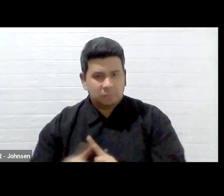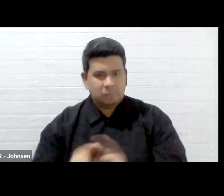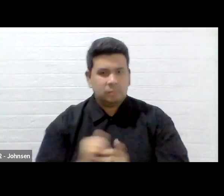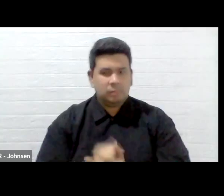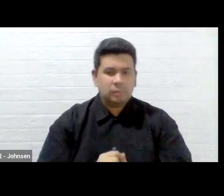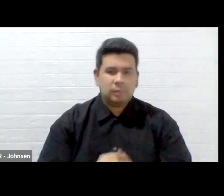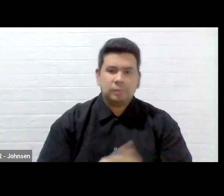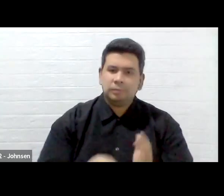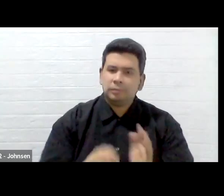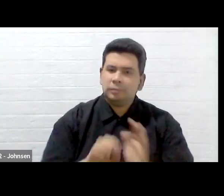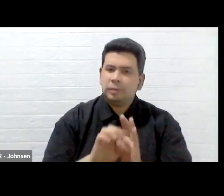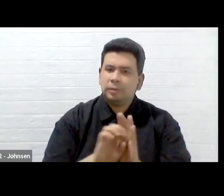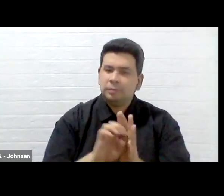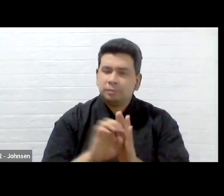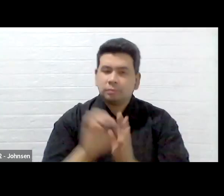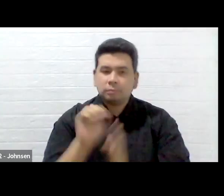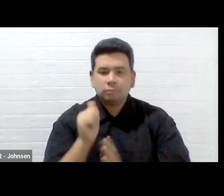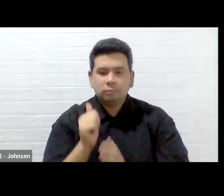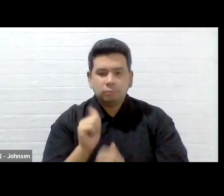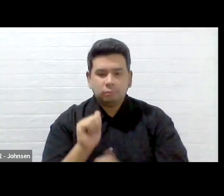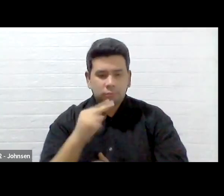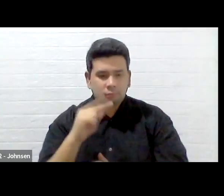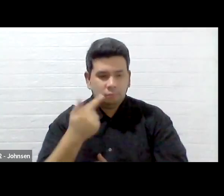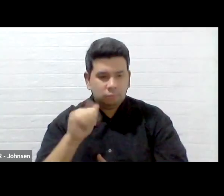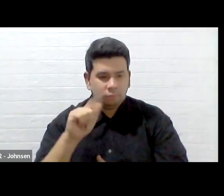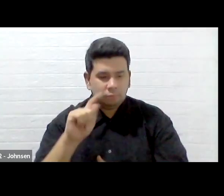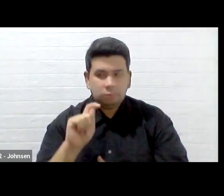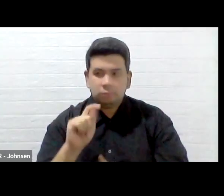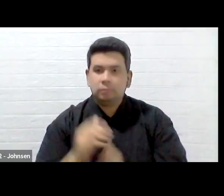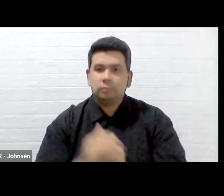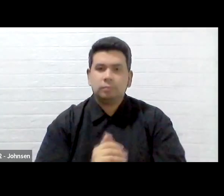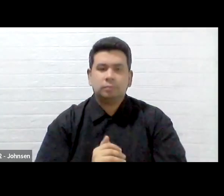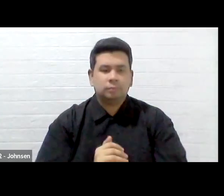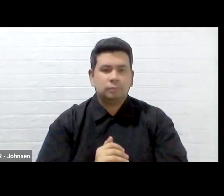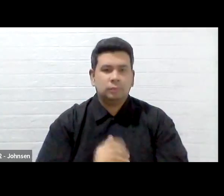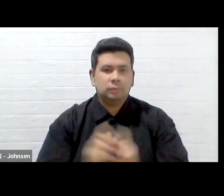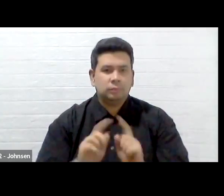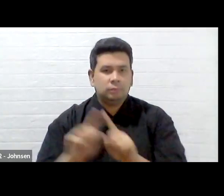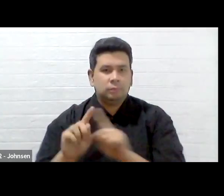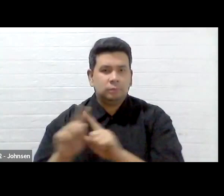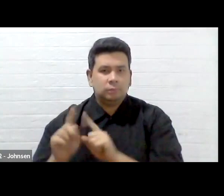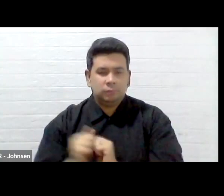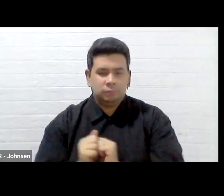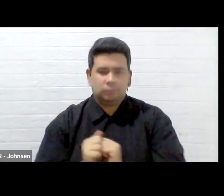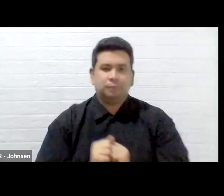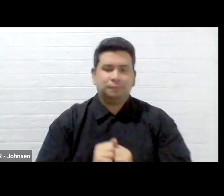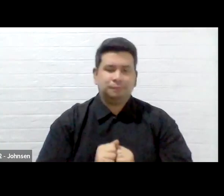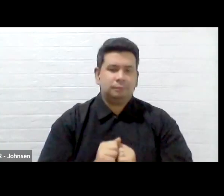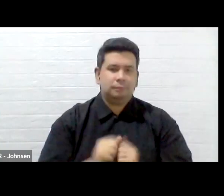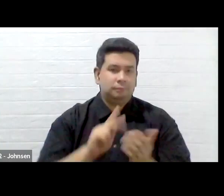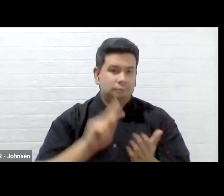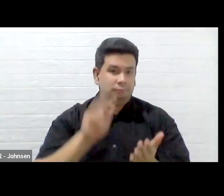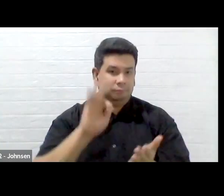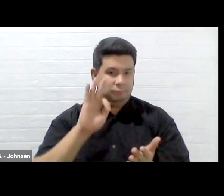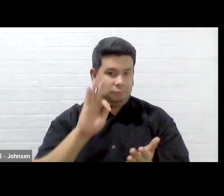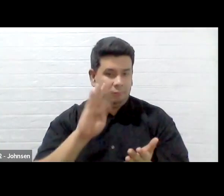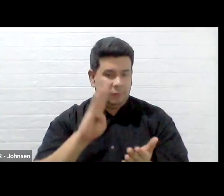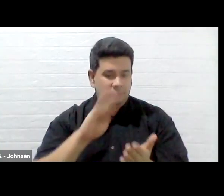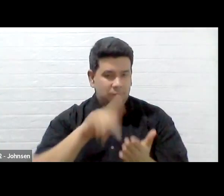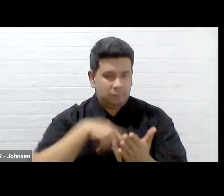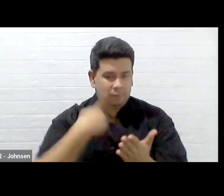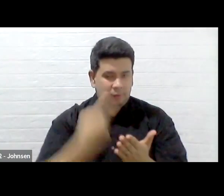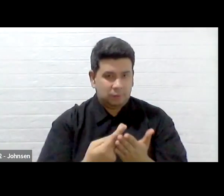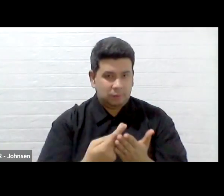Bayi, of Women's and Gender Studies Association of the Philippines. So I hope that if you cannot